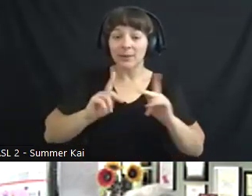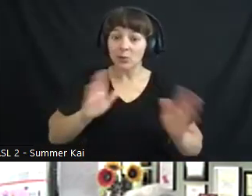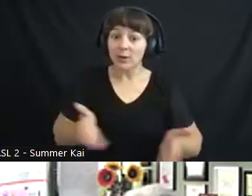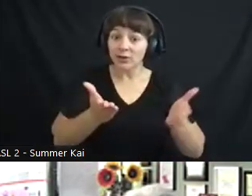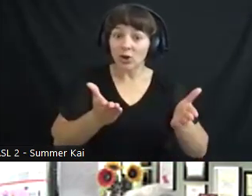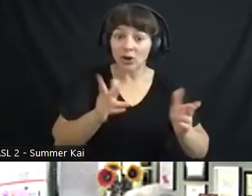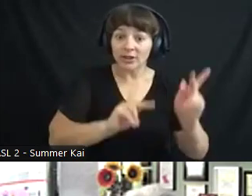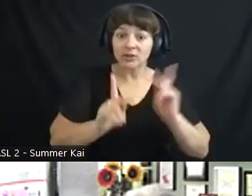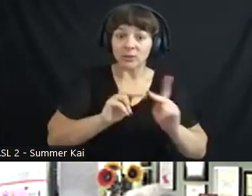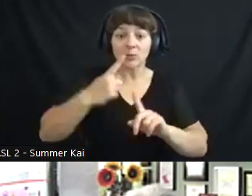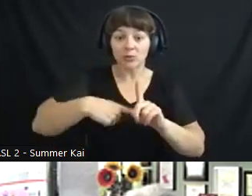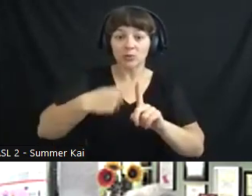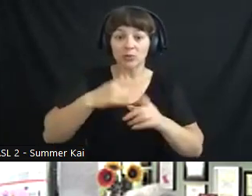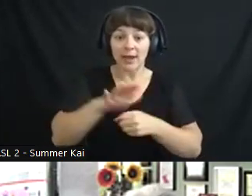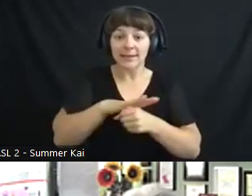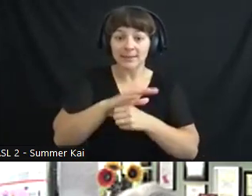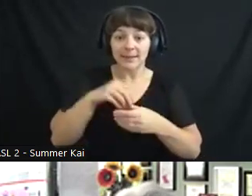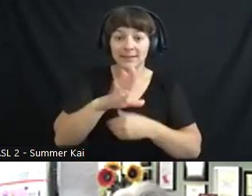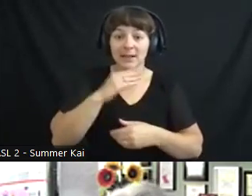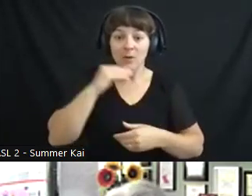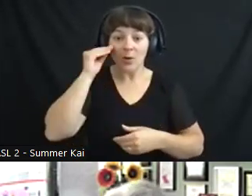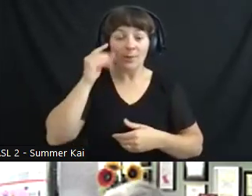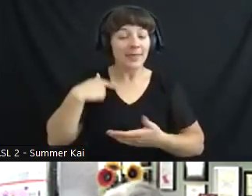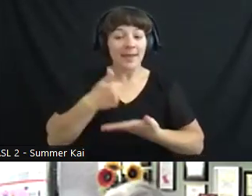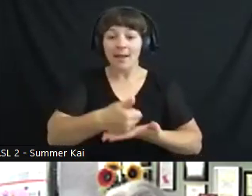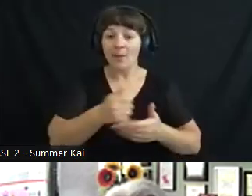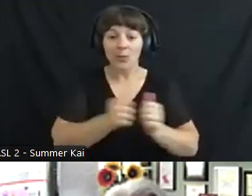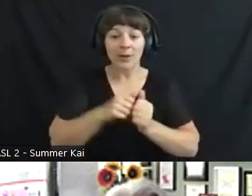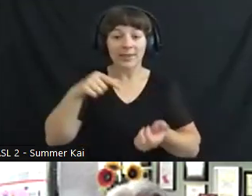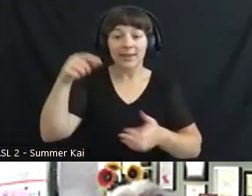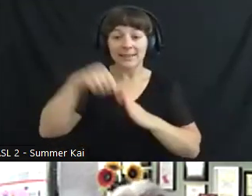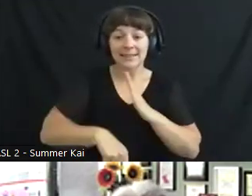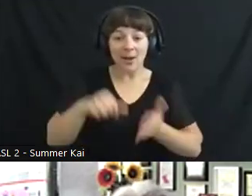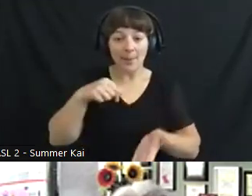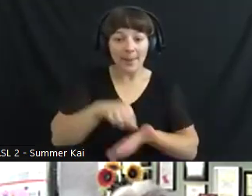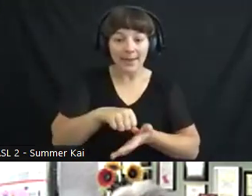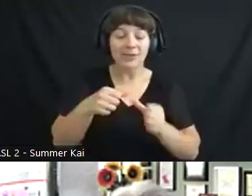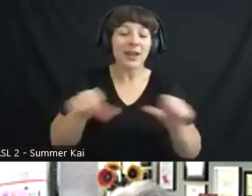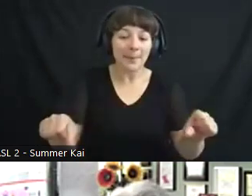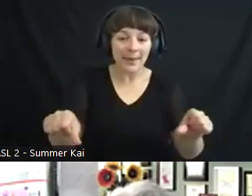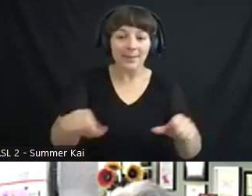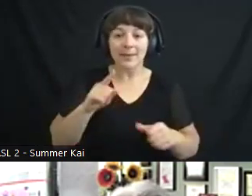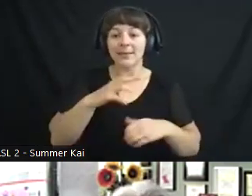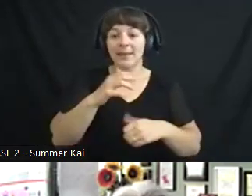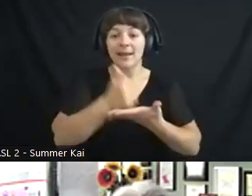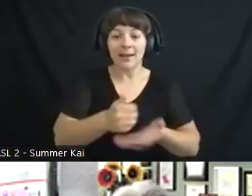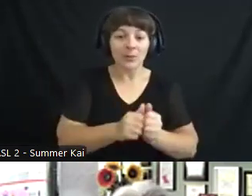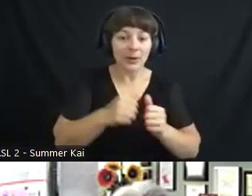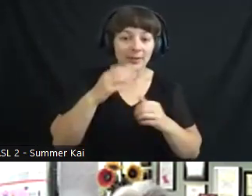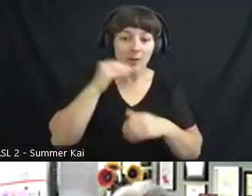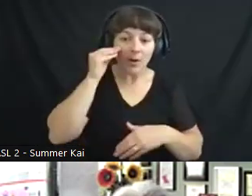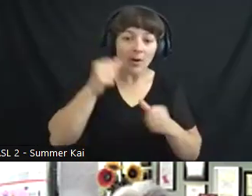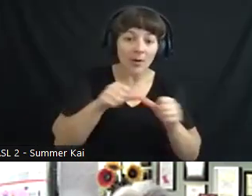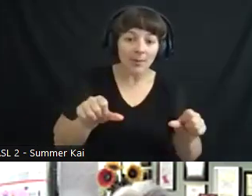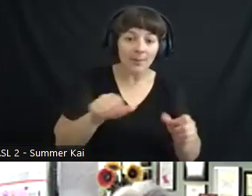in their home. I mean, they help in regards to the down payment, of course, a payment, and then they also help with other resources